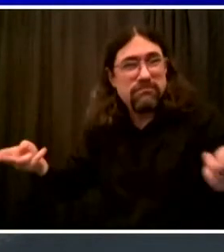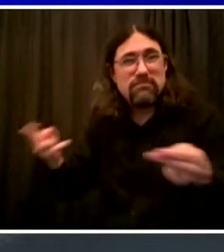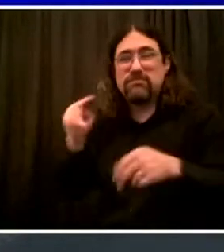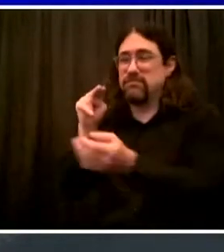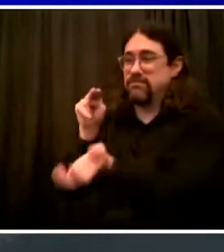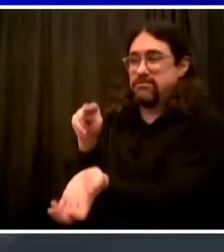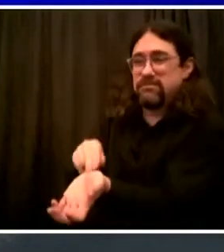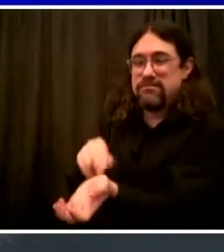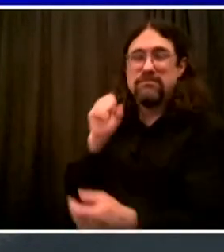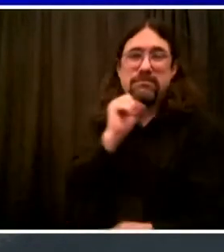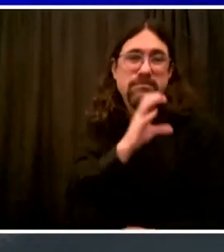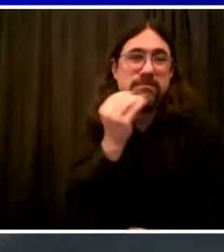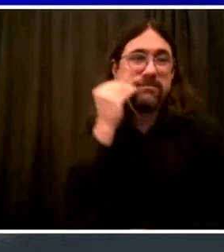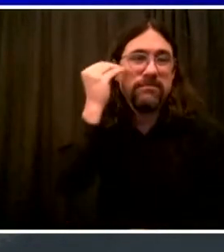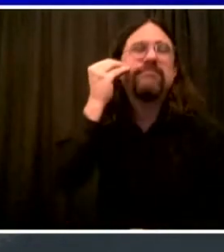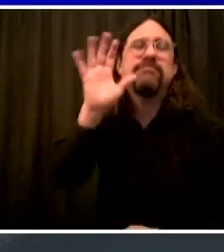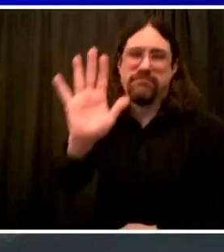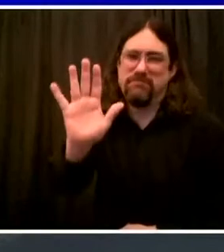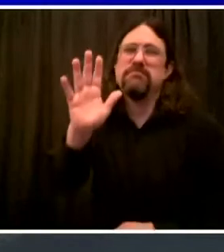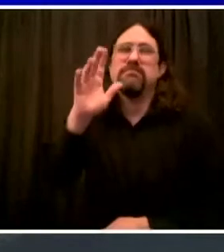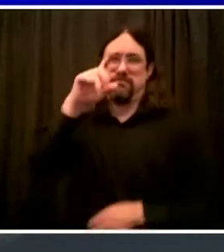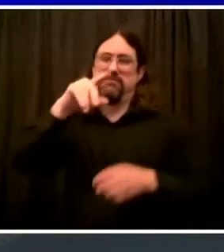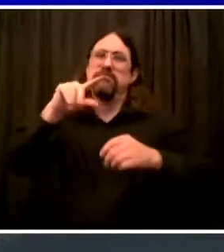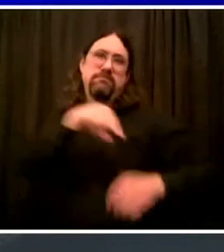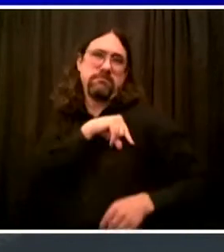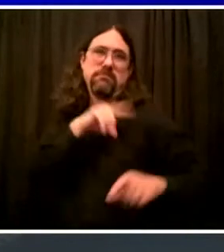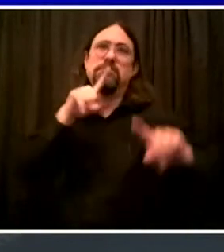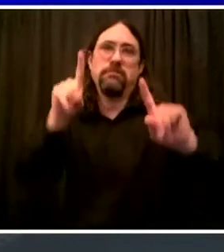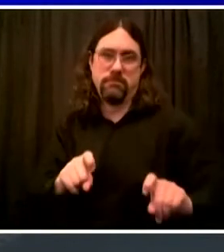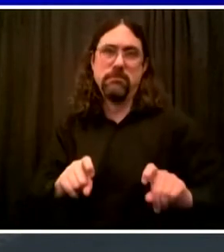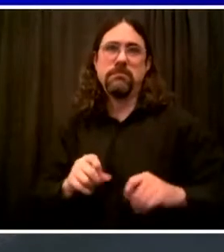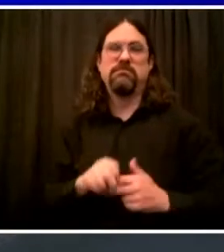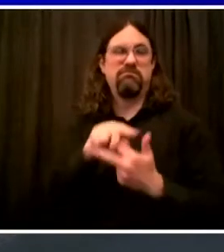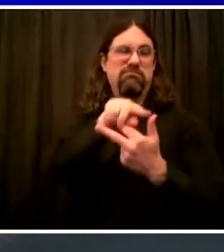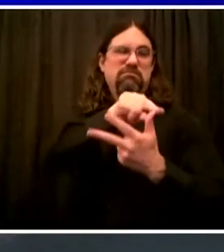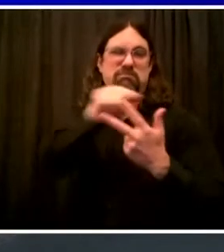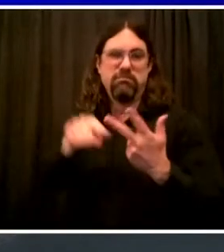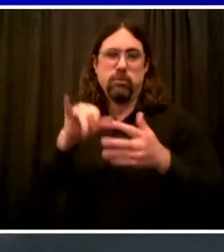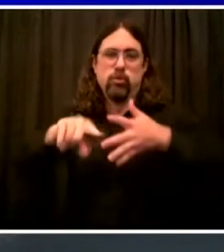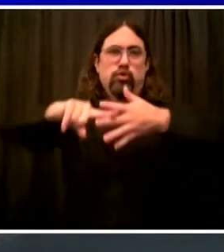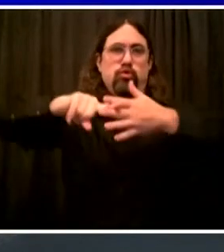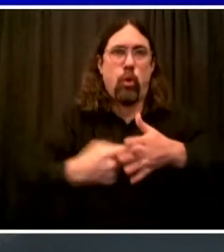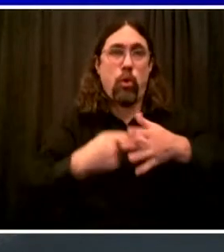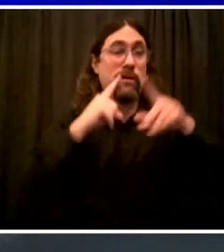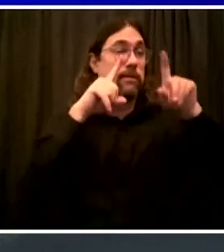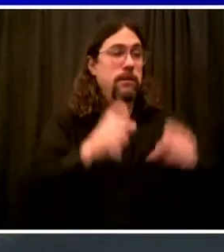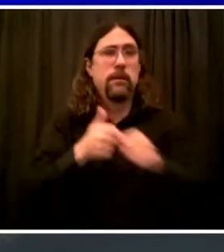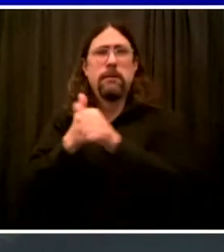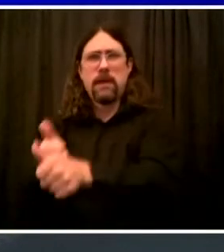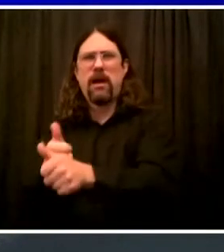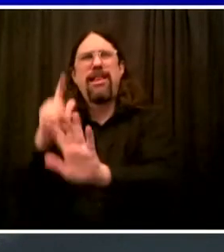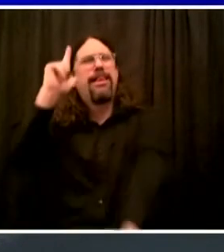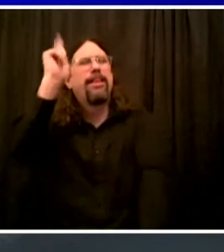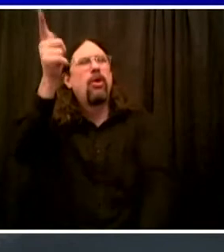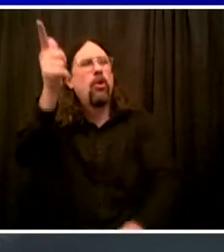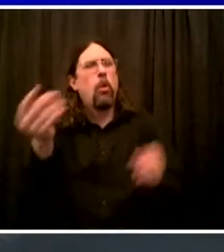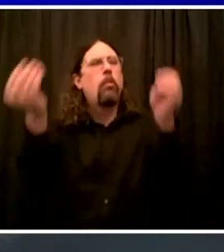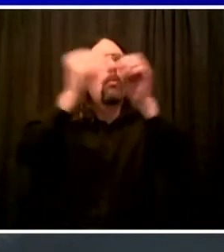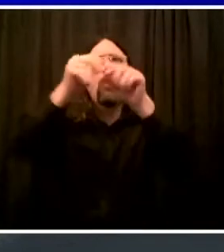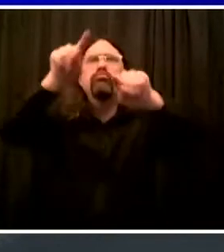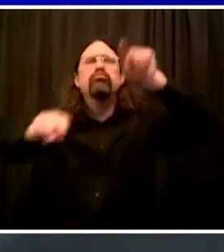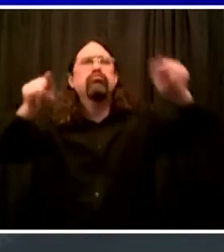tested. And that, of course, is now bringing to your mind the question, how do I get a test? So we are building out